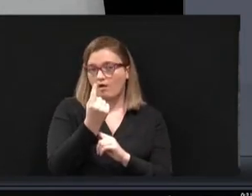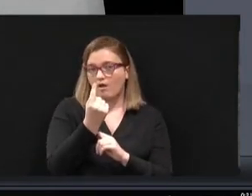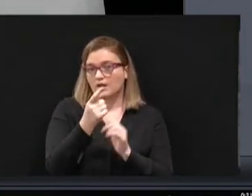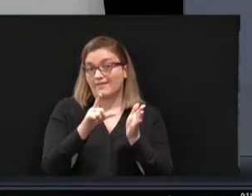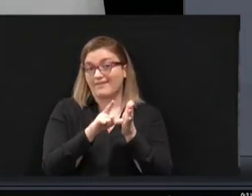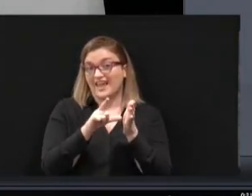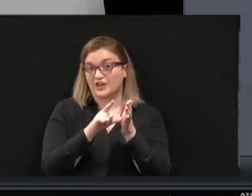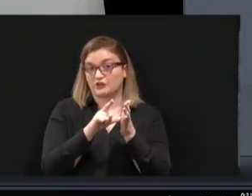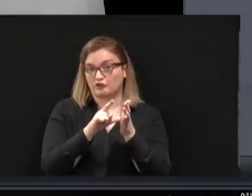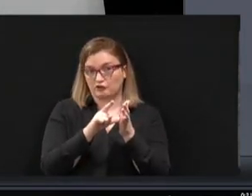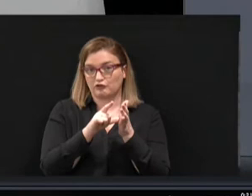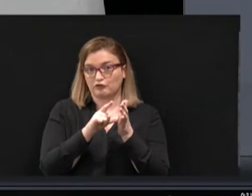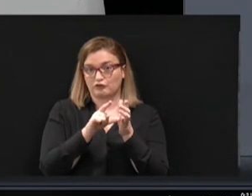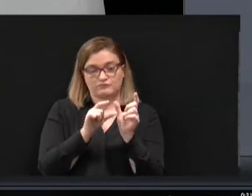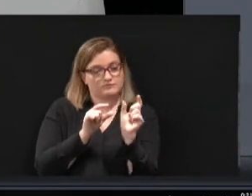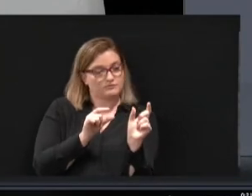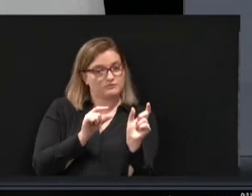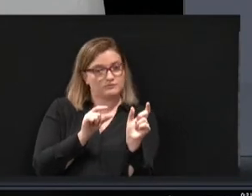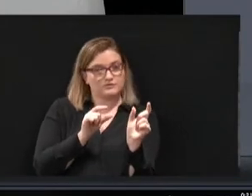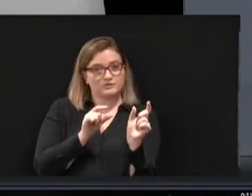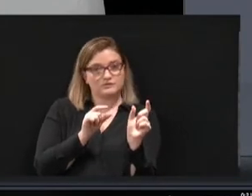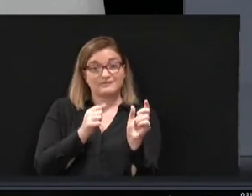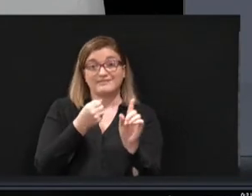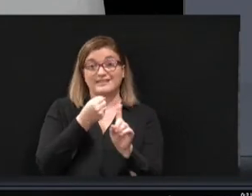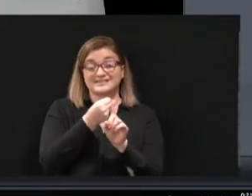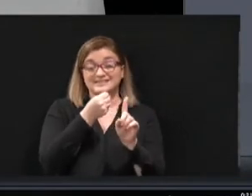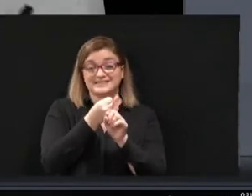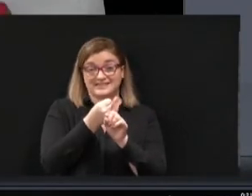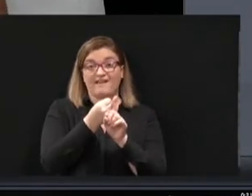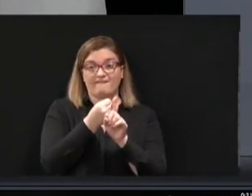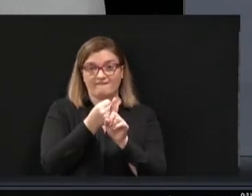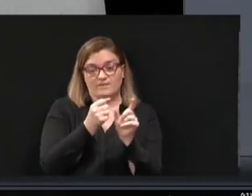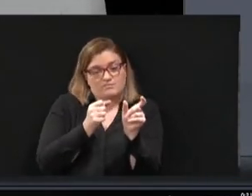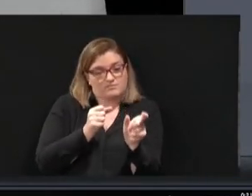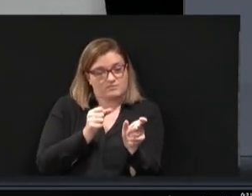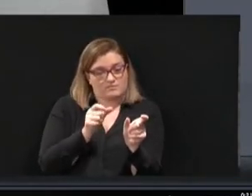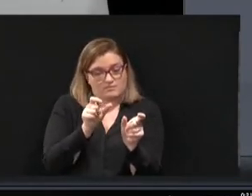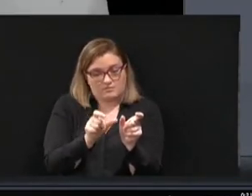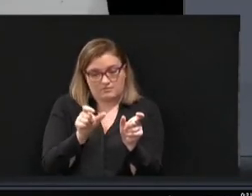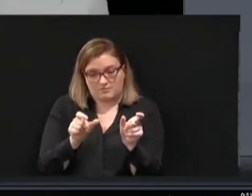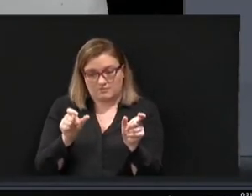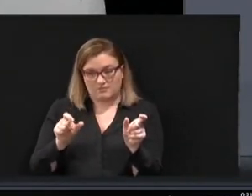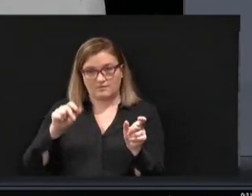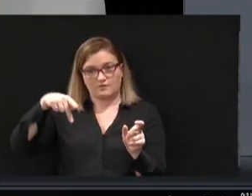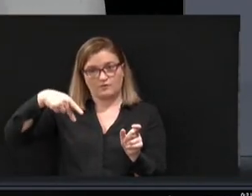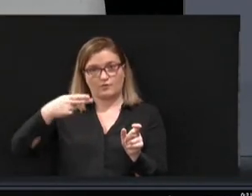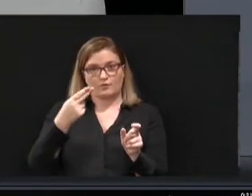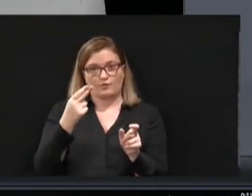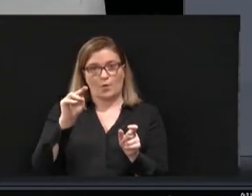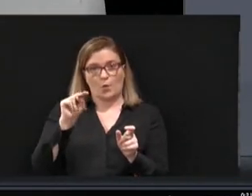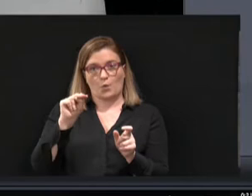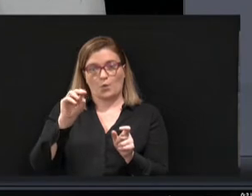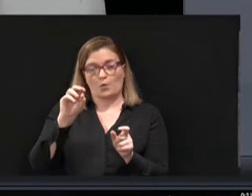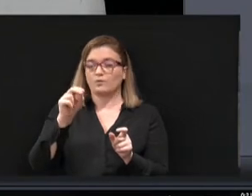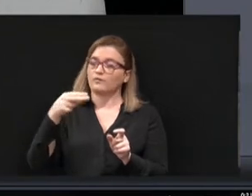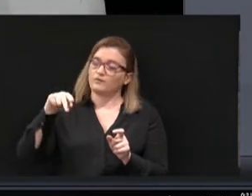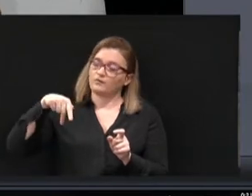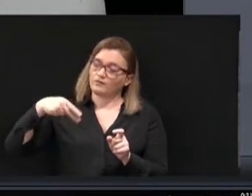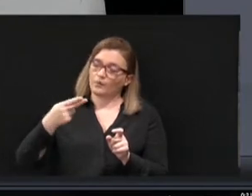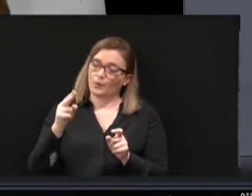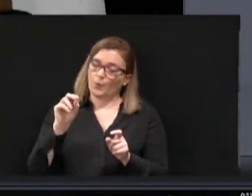letter standing for a phoneme. The series of letters, for instance, I'm going to just